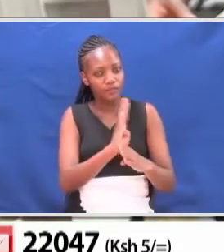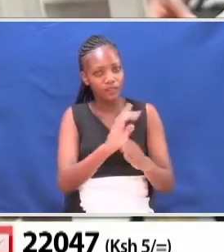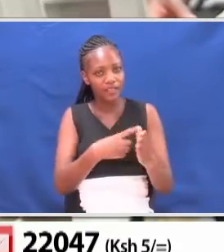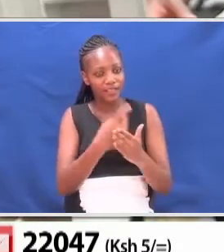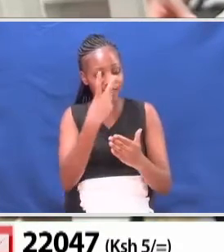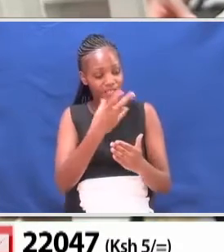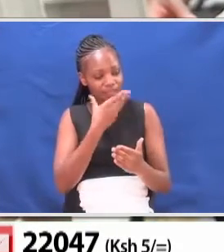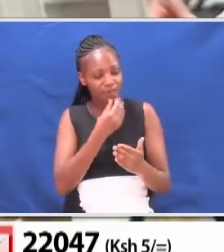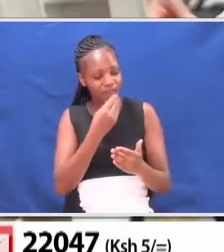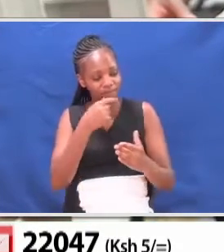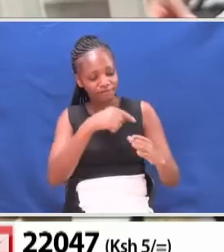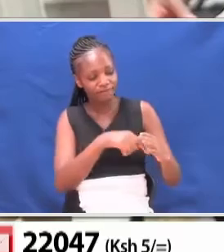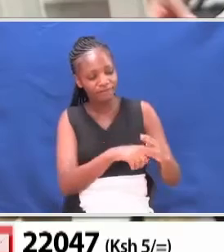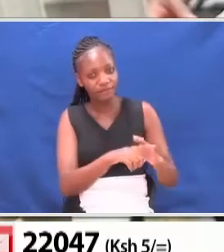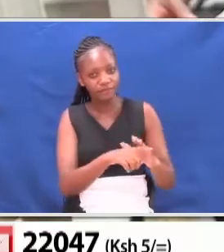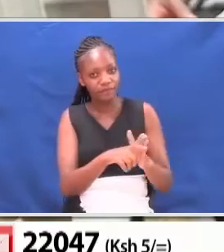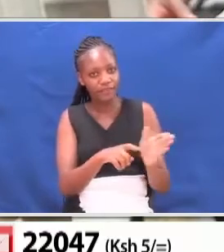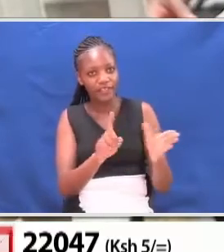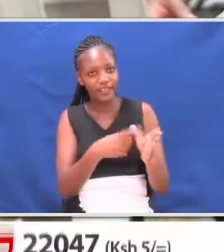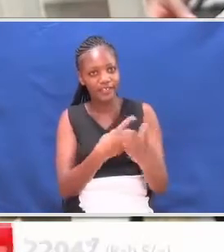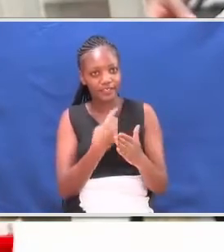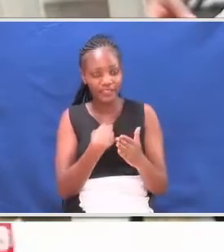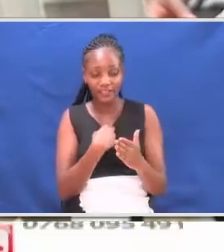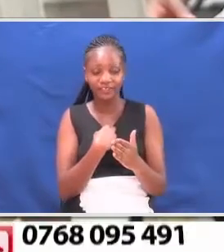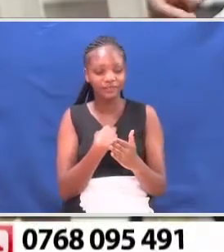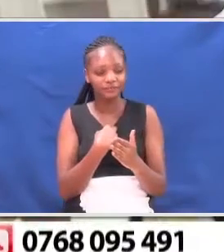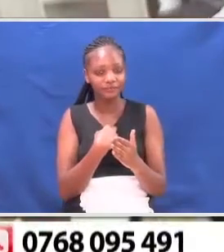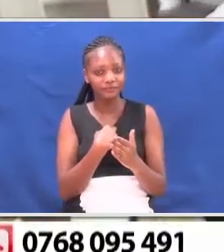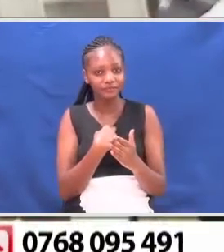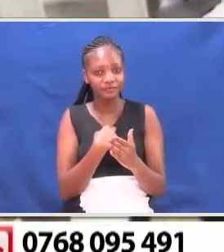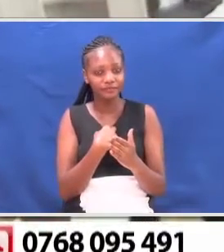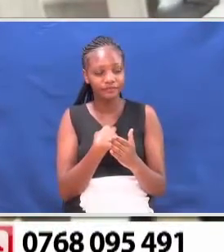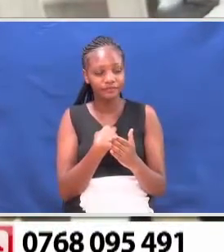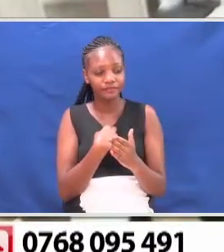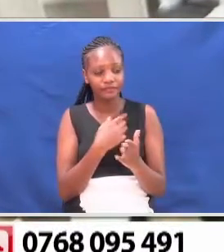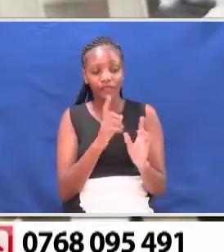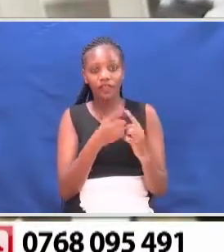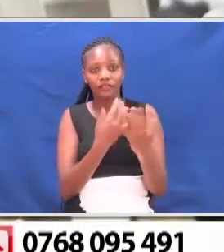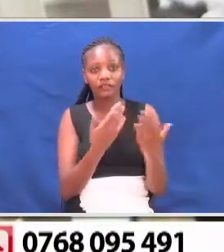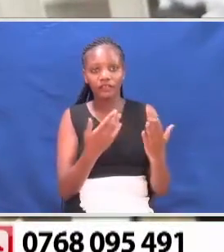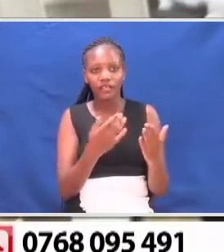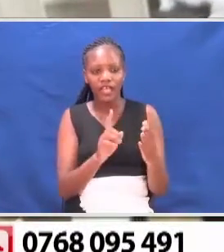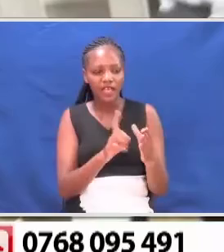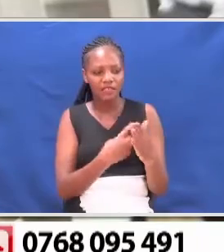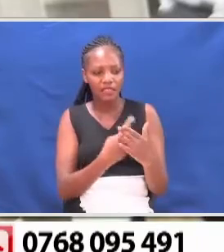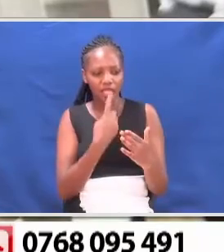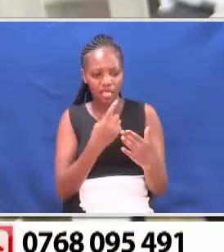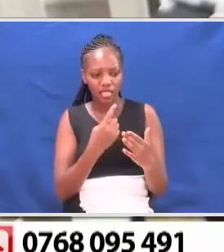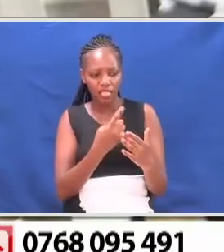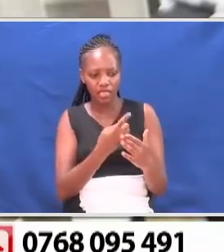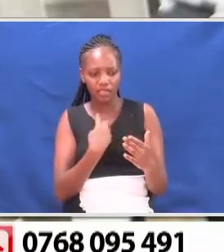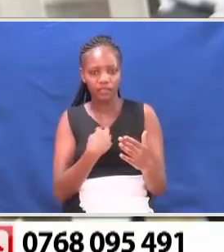mjamaa ameingia na kikombe na mafuta ya mandazi. Kaniambia kumbe ni nyinyi mko mnataka kunidunga